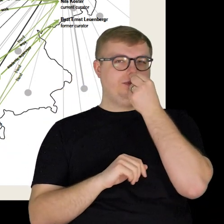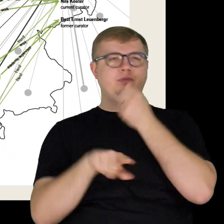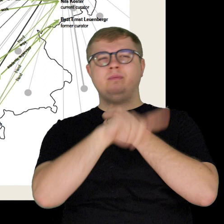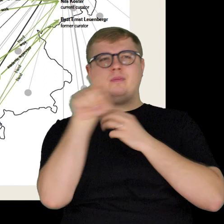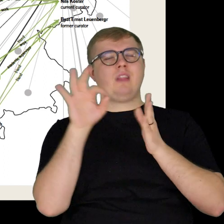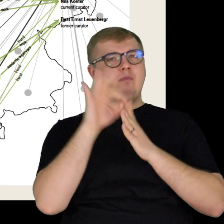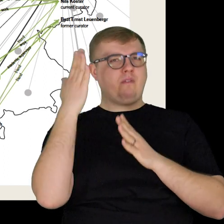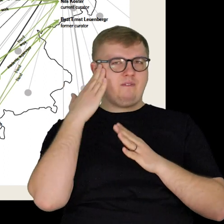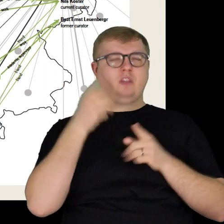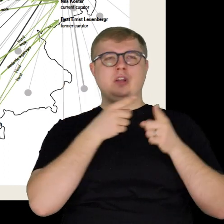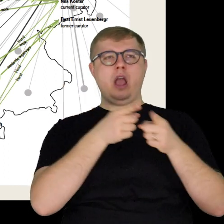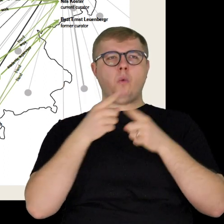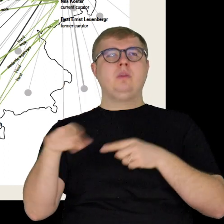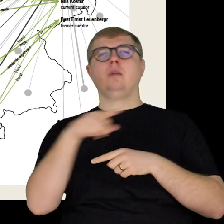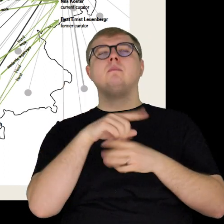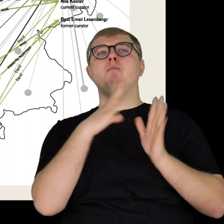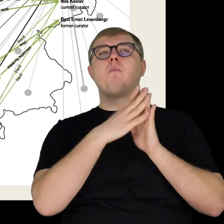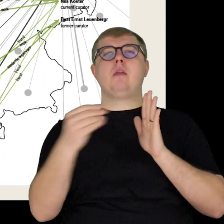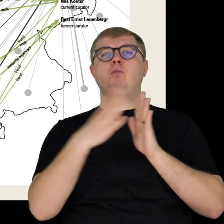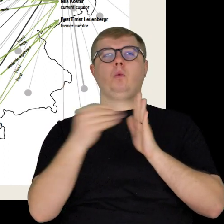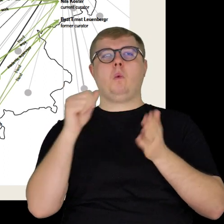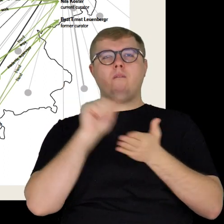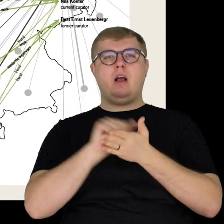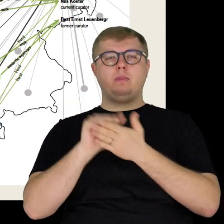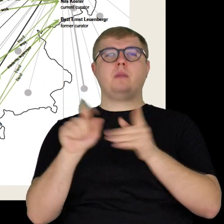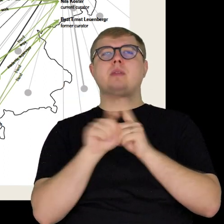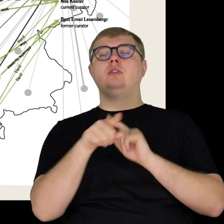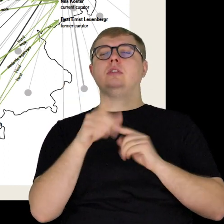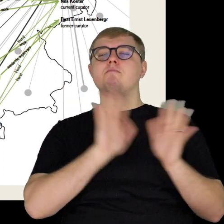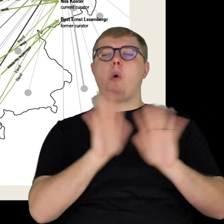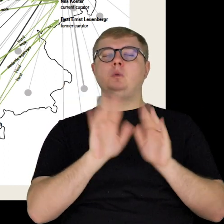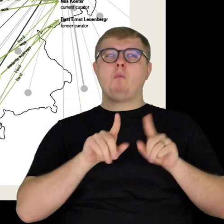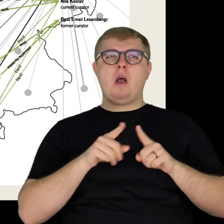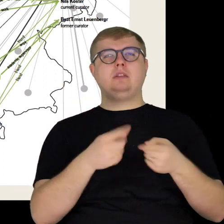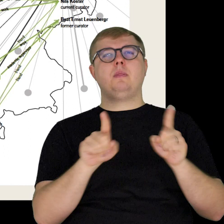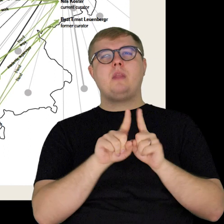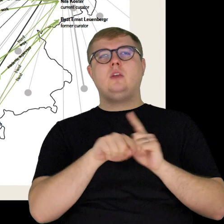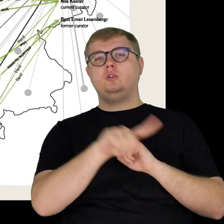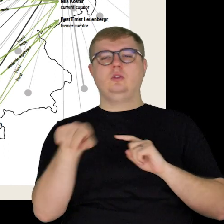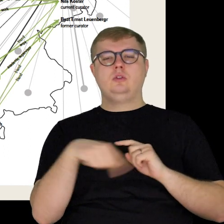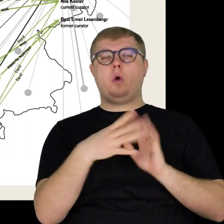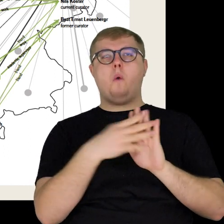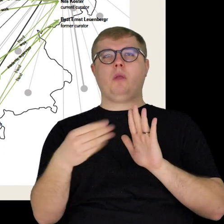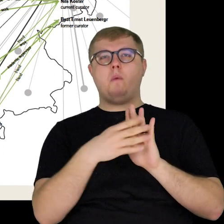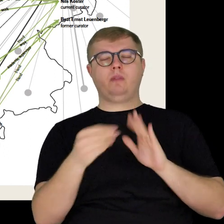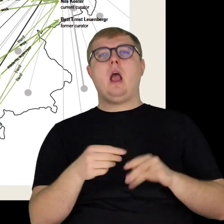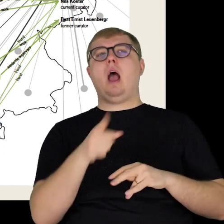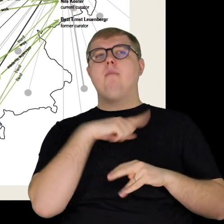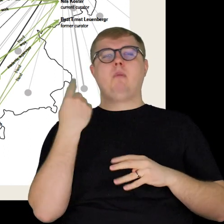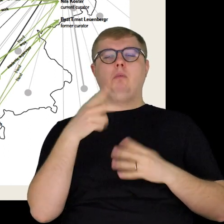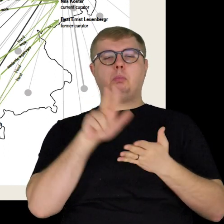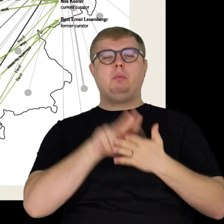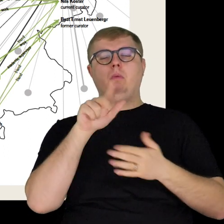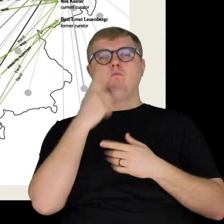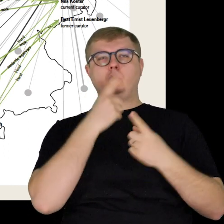repeated in sort of subtle organizational ways. And what we claim is this is the way that the space is kind of constituted through these arrangements. Okay, so another